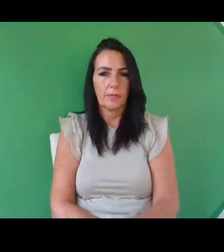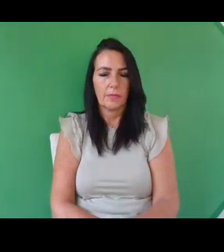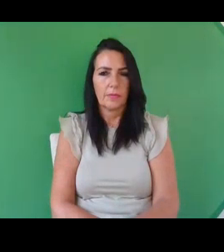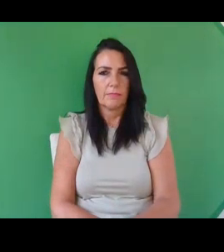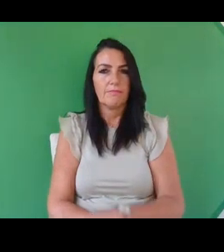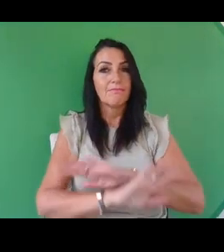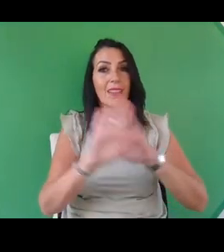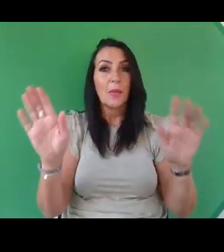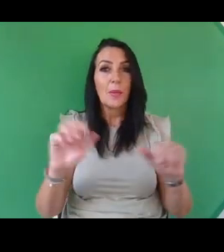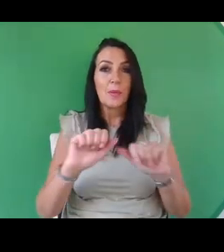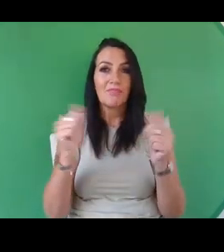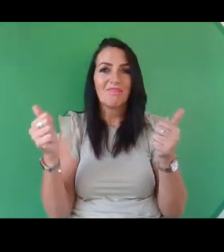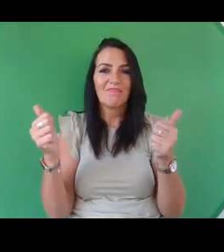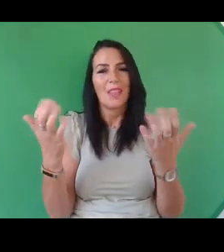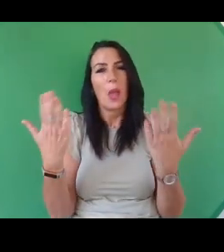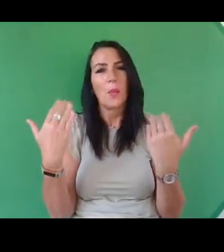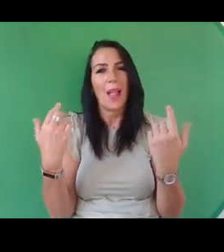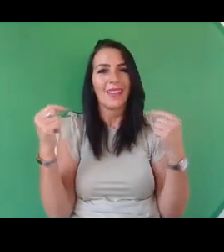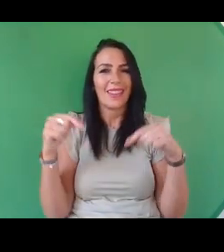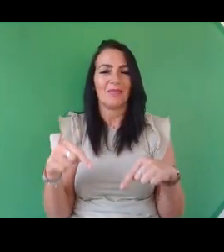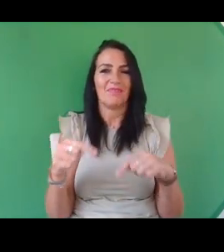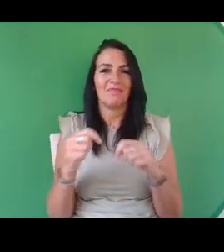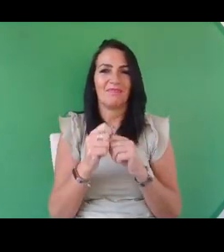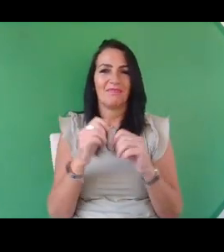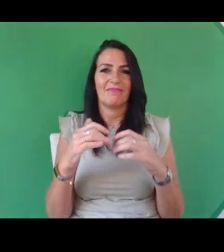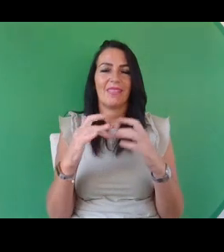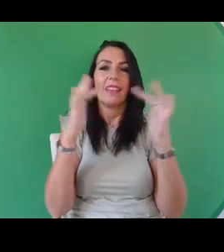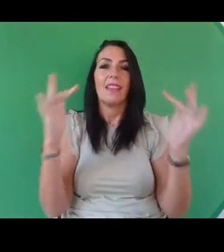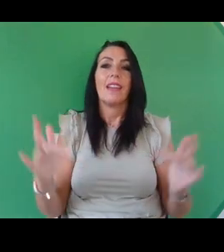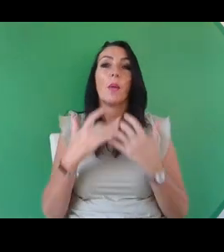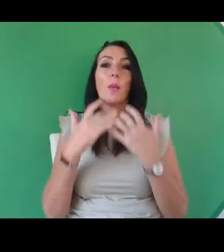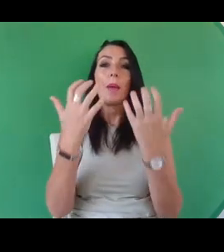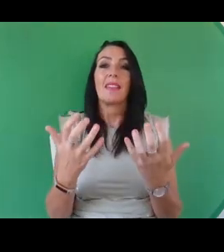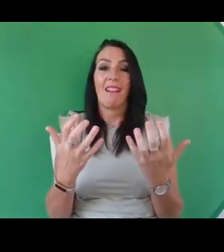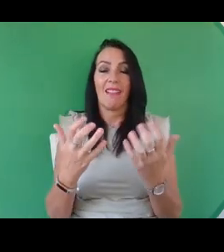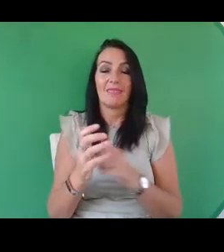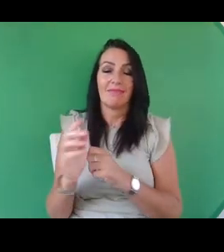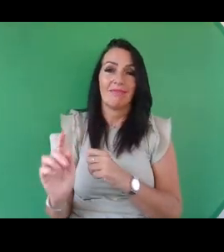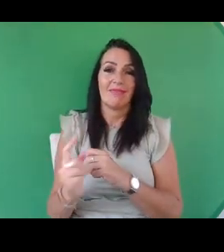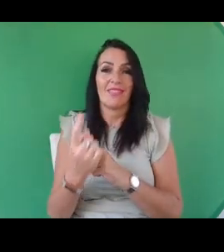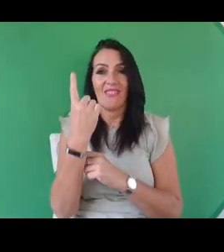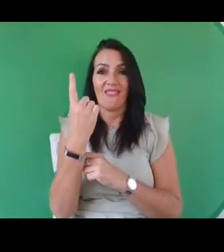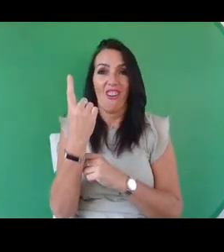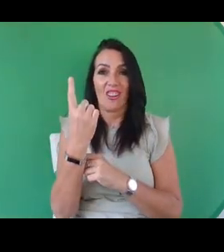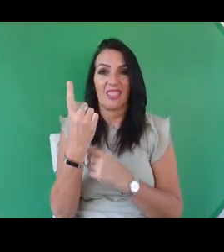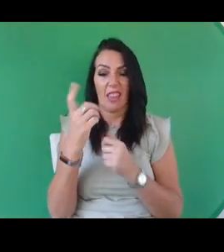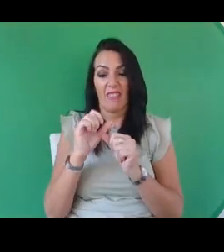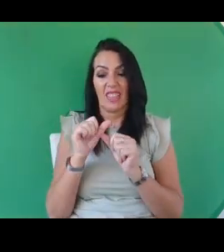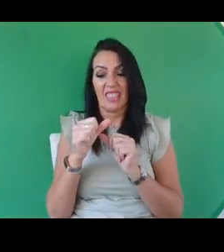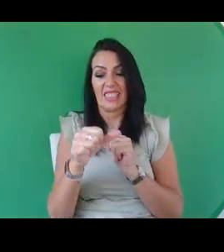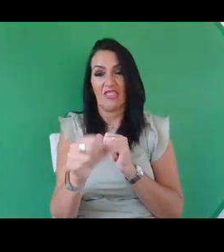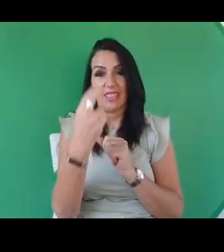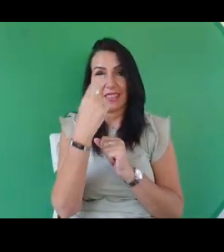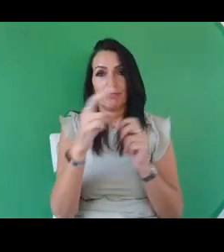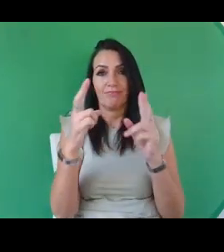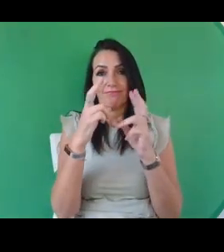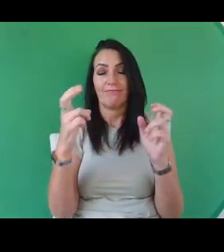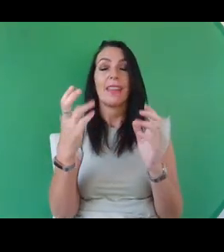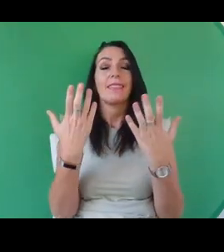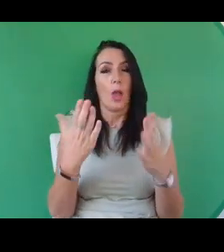Hi everybody, welcome to this webinar, which is the first in our series called It's Time to